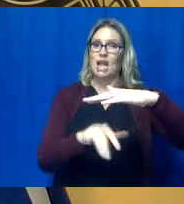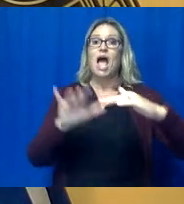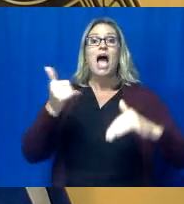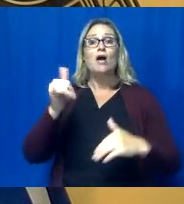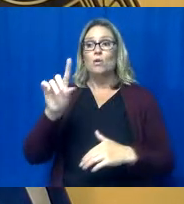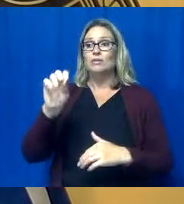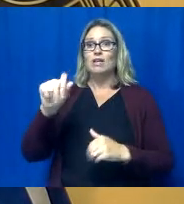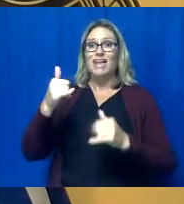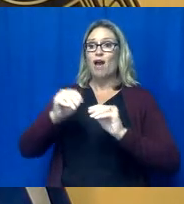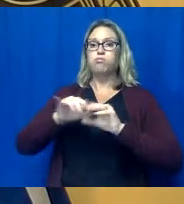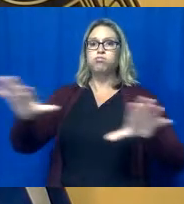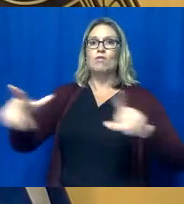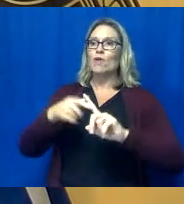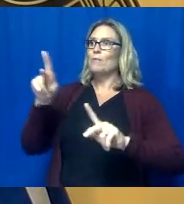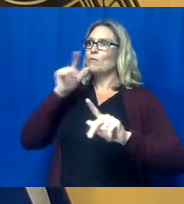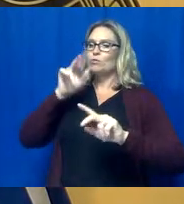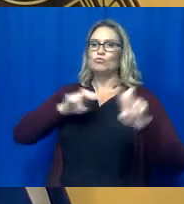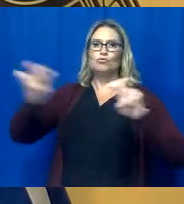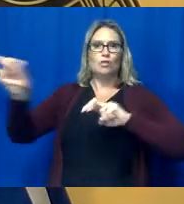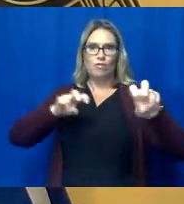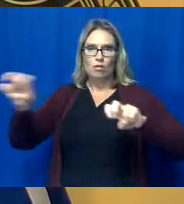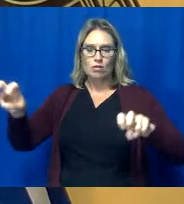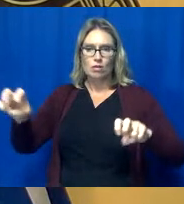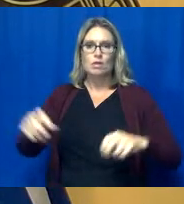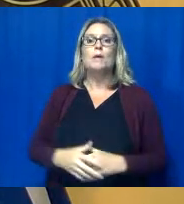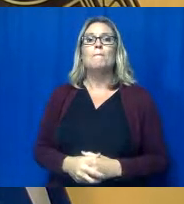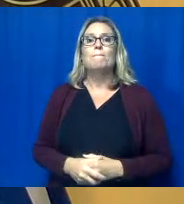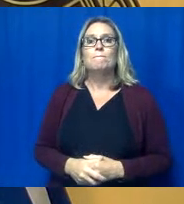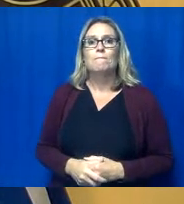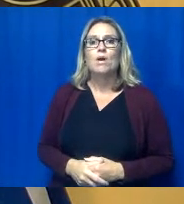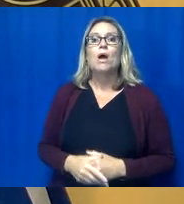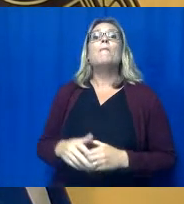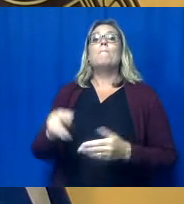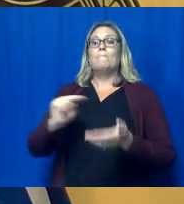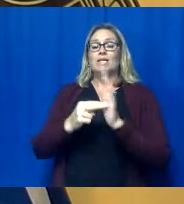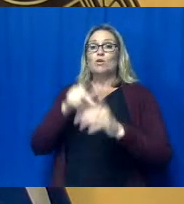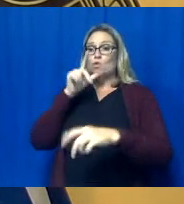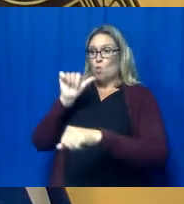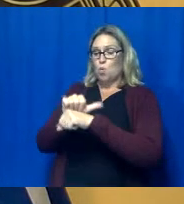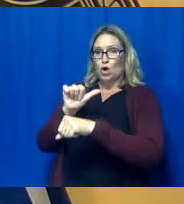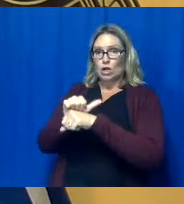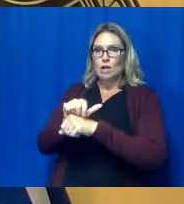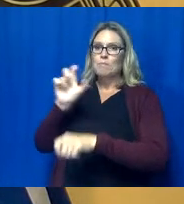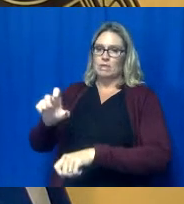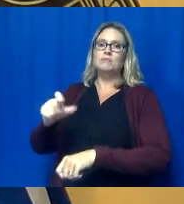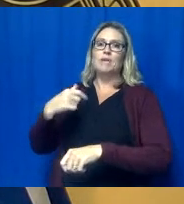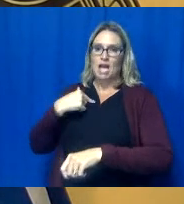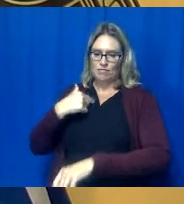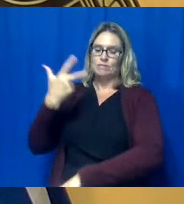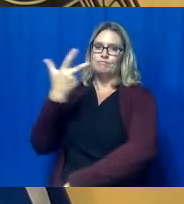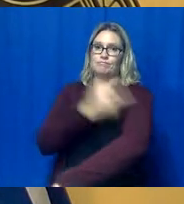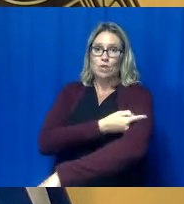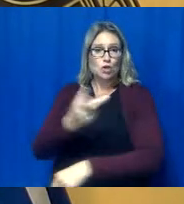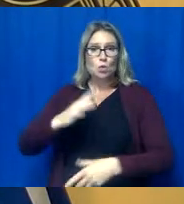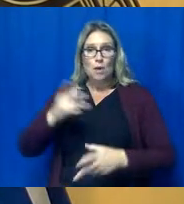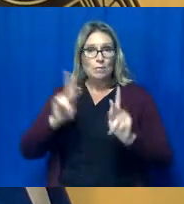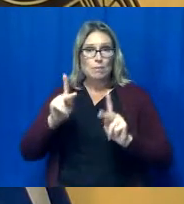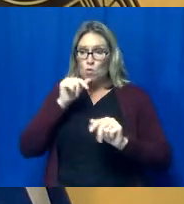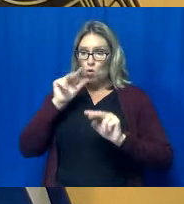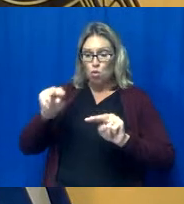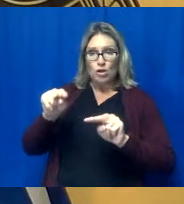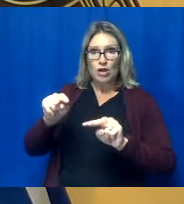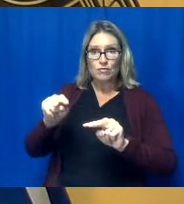province; mandating vaccines for specific groups of employees. You wouldn't want a healthcare professional looking after you that